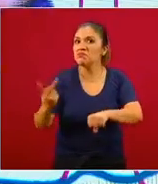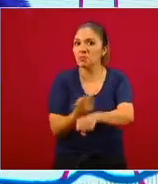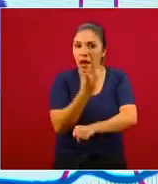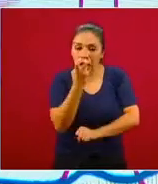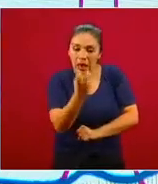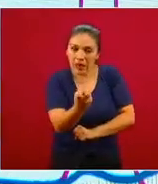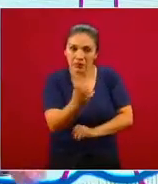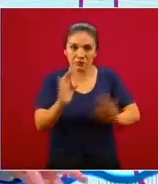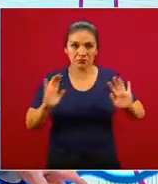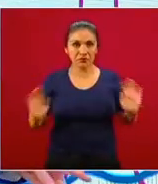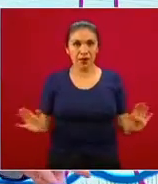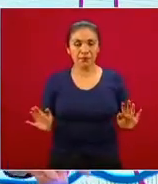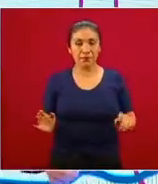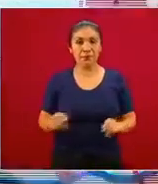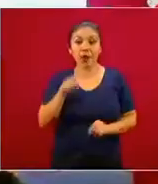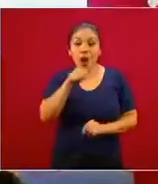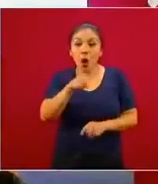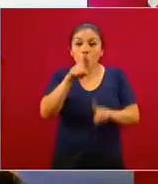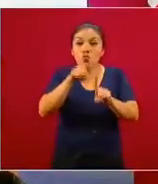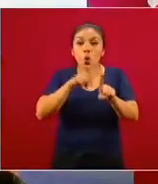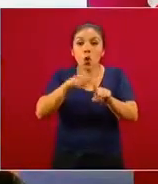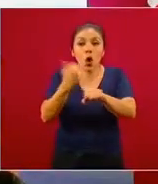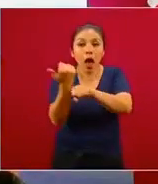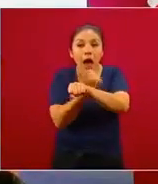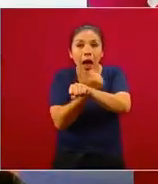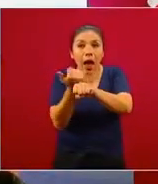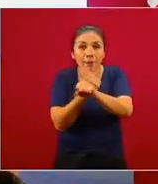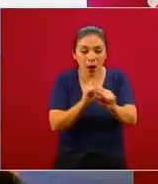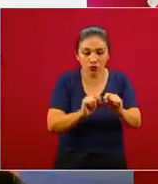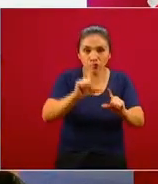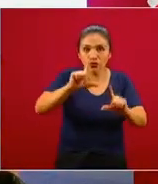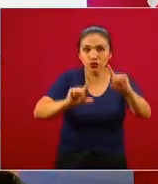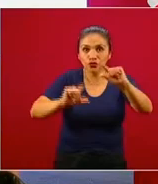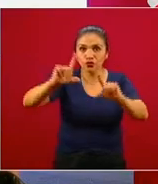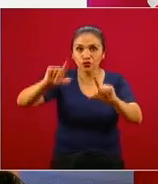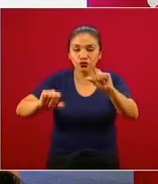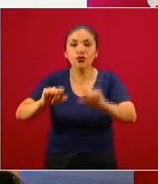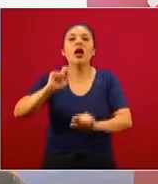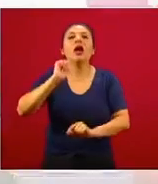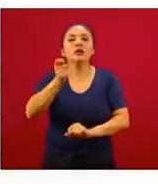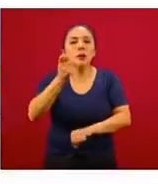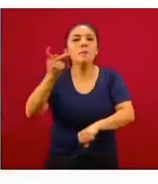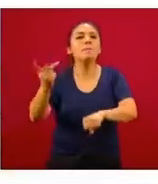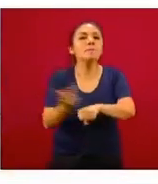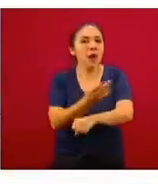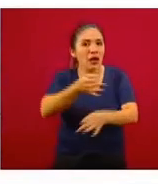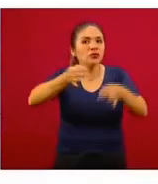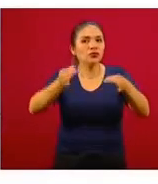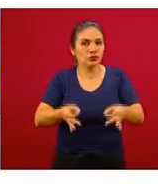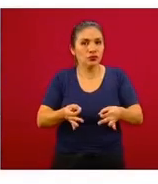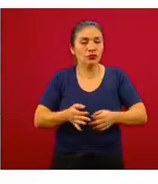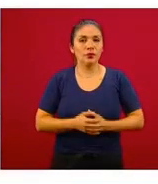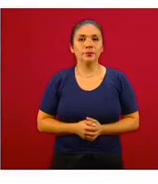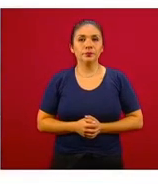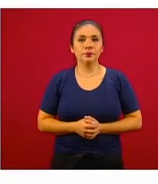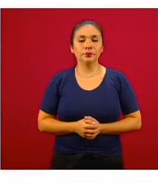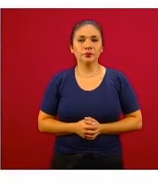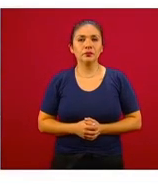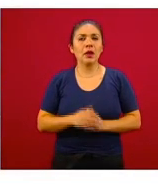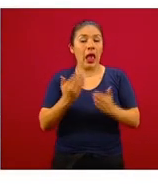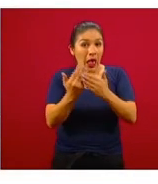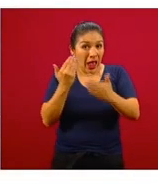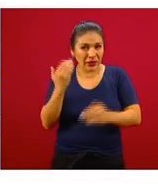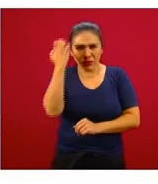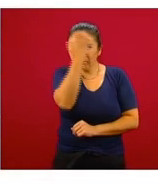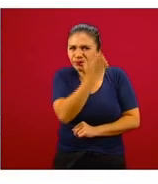So that was their prediction. There were two predictions. So the two curves, the two lines, represent the two predictions that were made at the